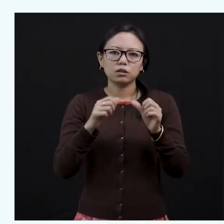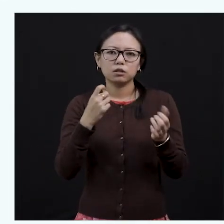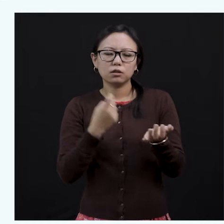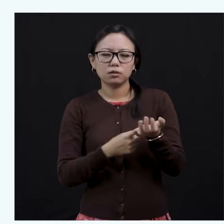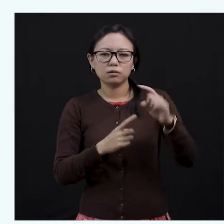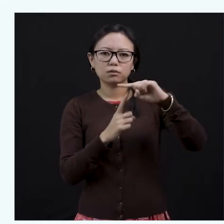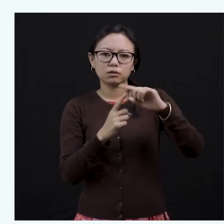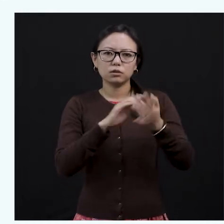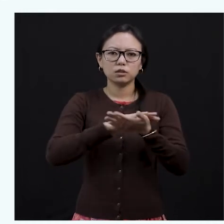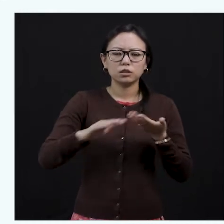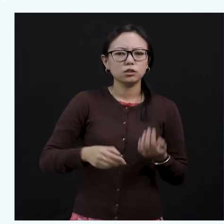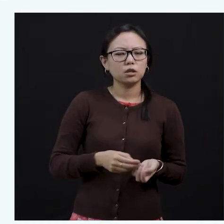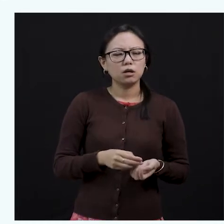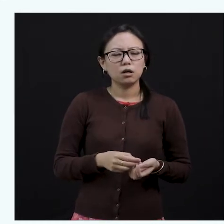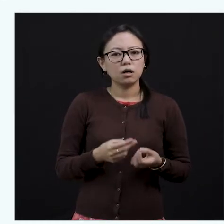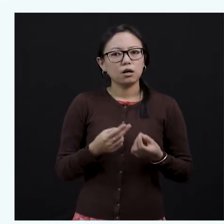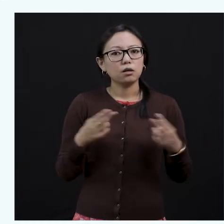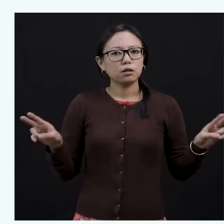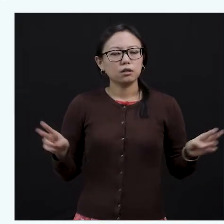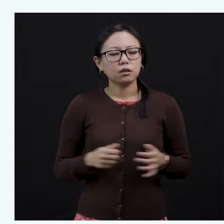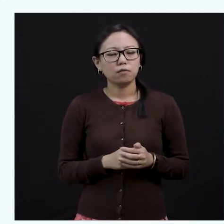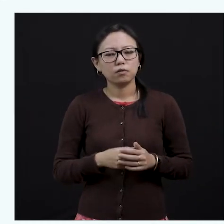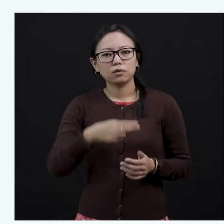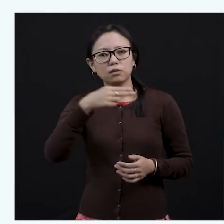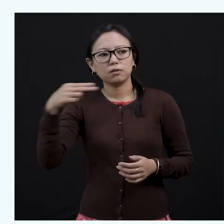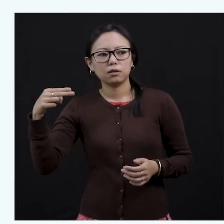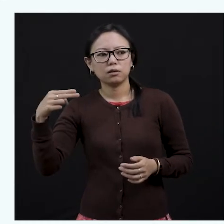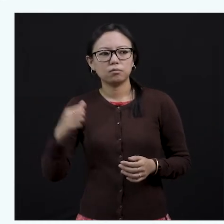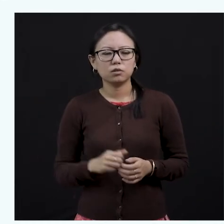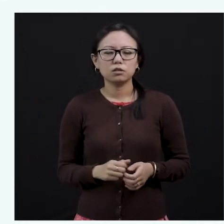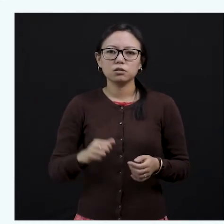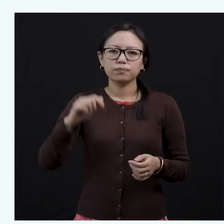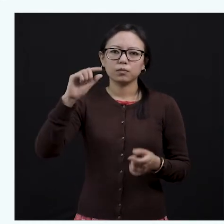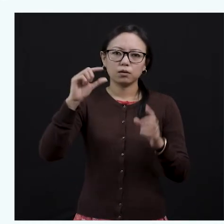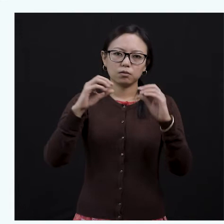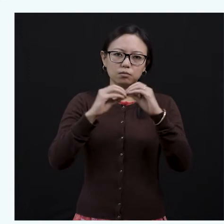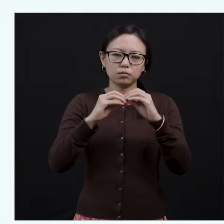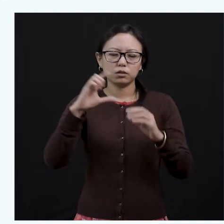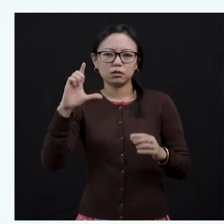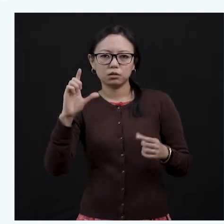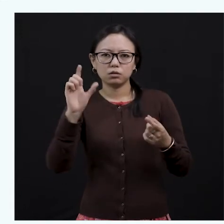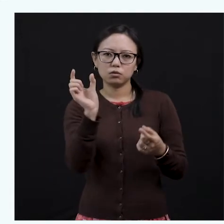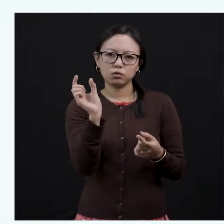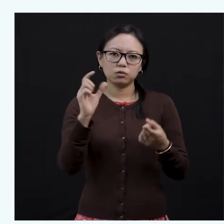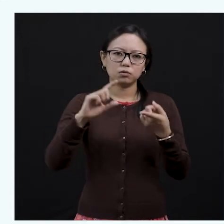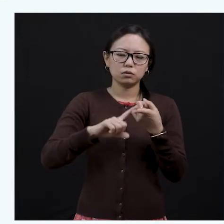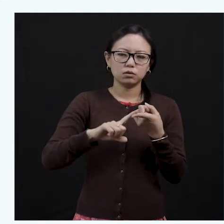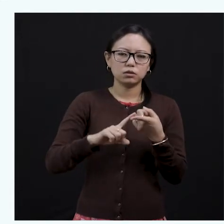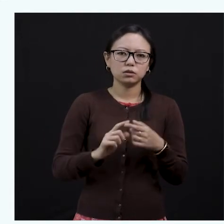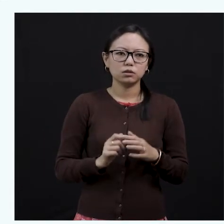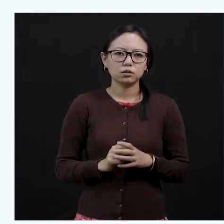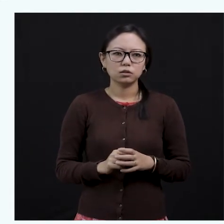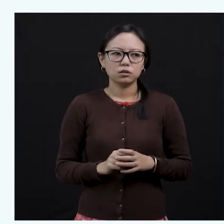Mercury, the scientists, they're trying to find whether human beings can also live there. Well, we are not sure about the